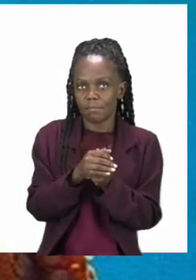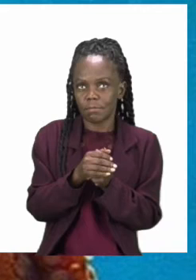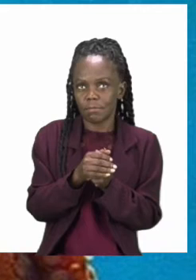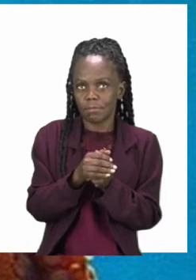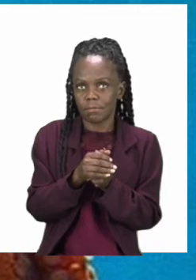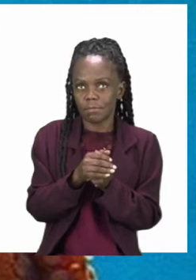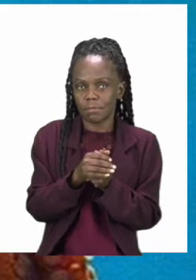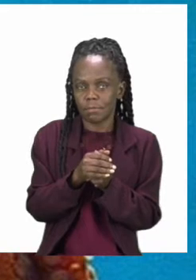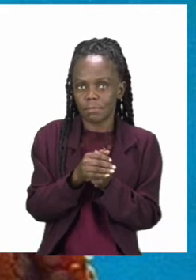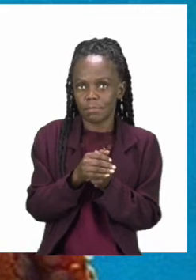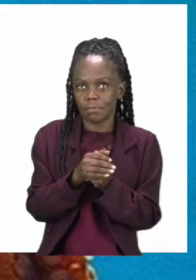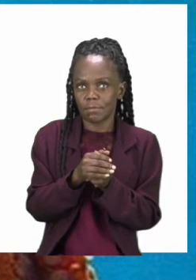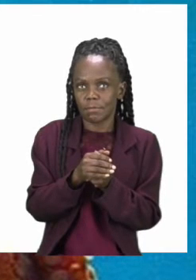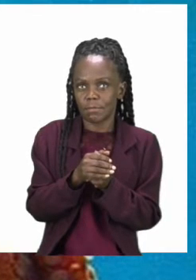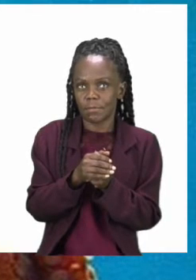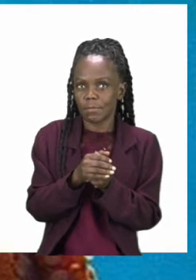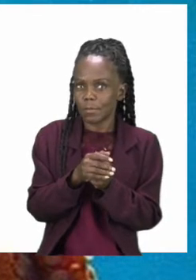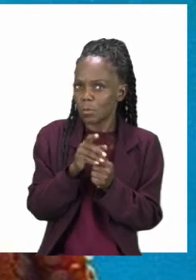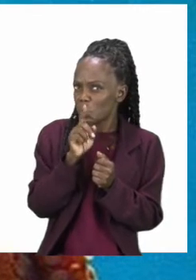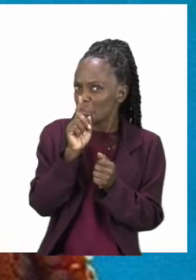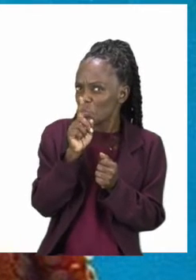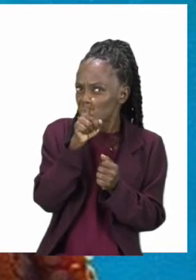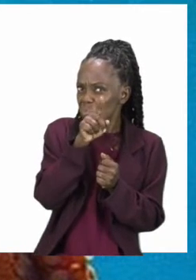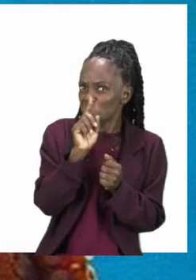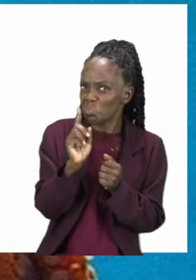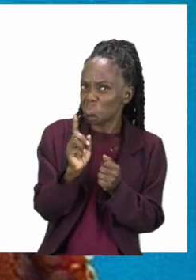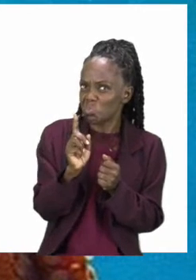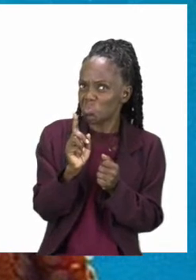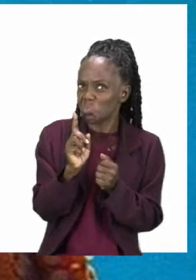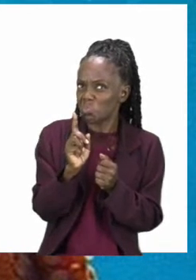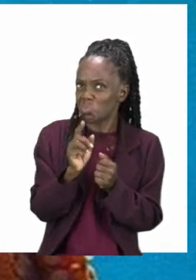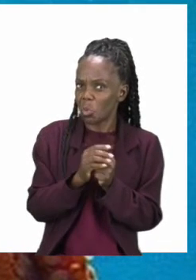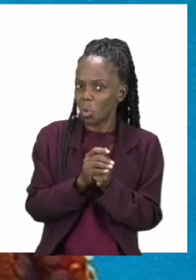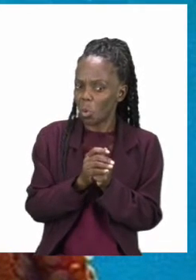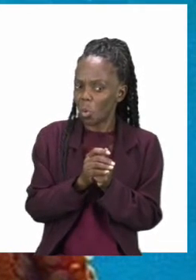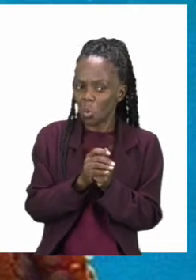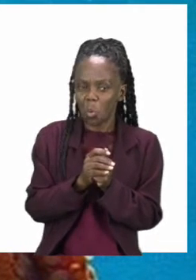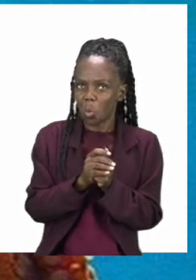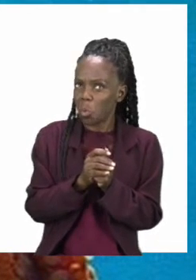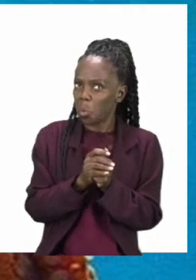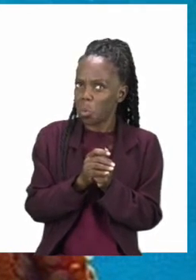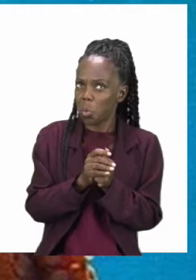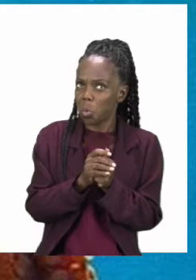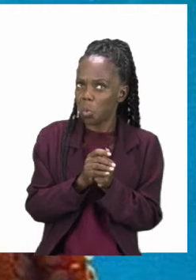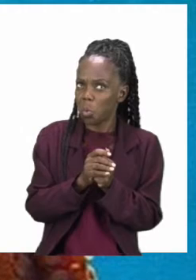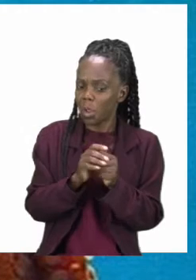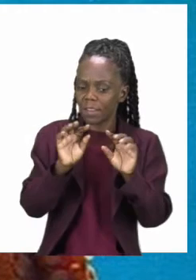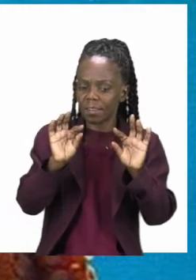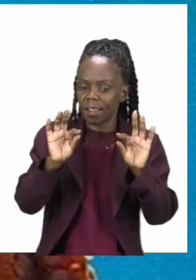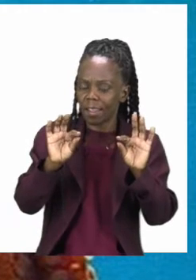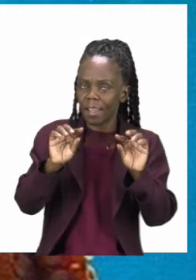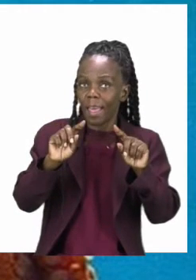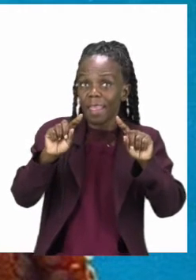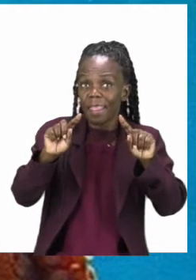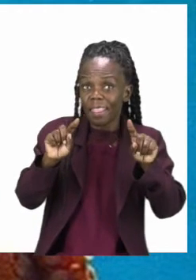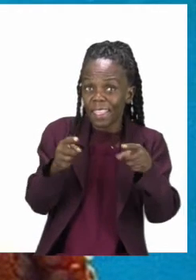Ooh, this is beautiful. It's a creature that lives in the ocean and